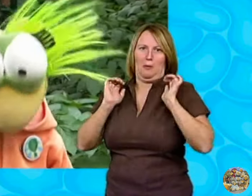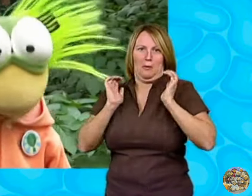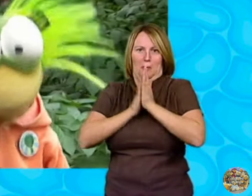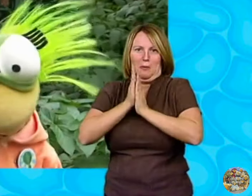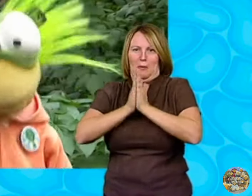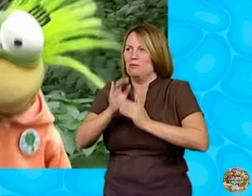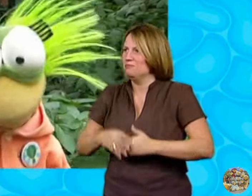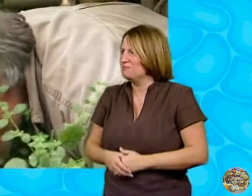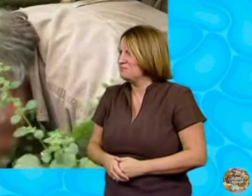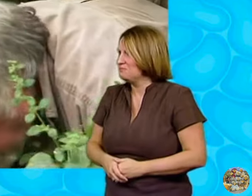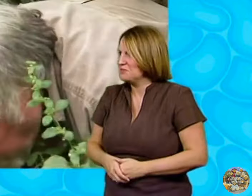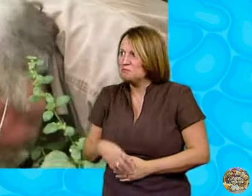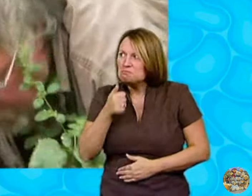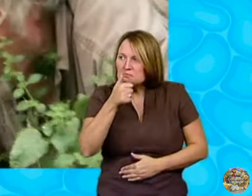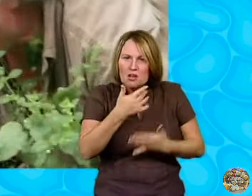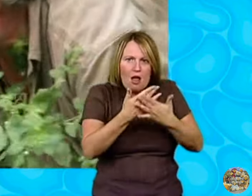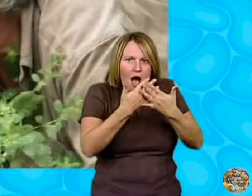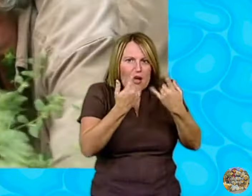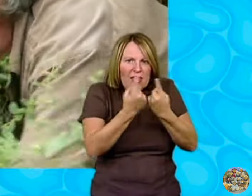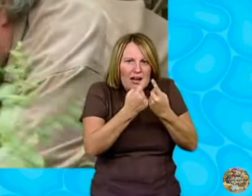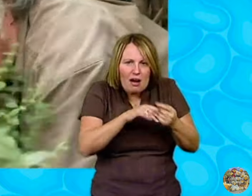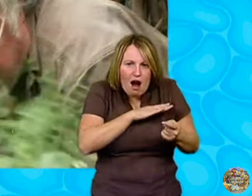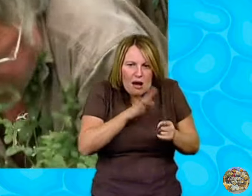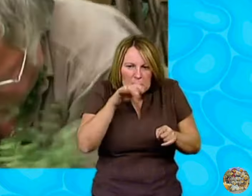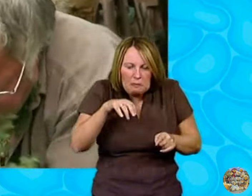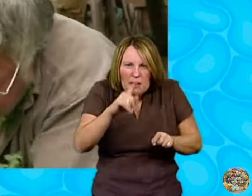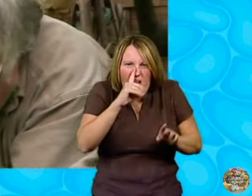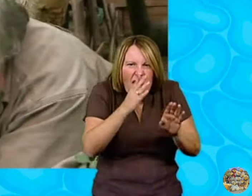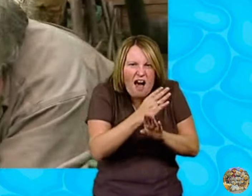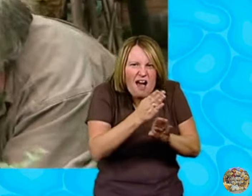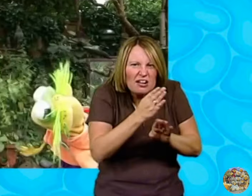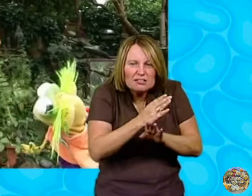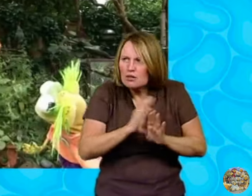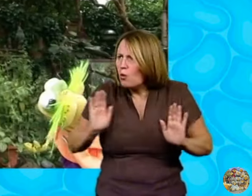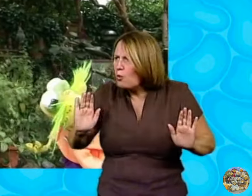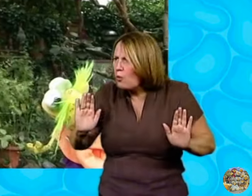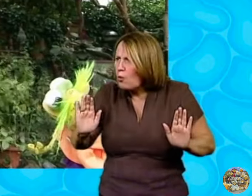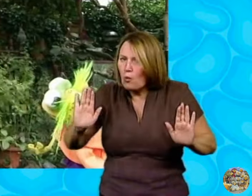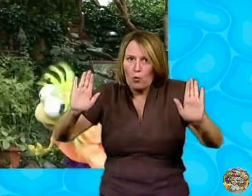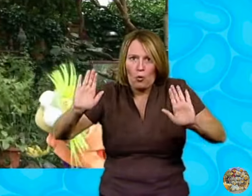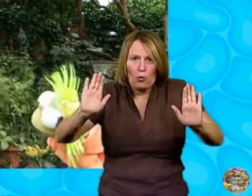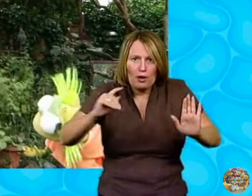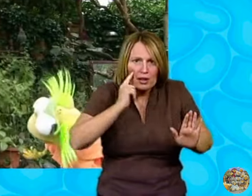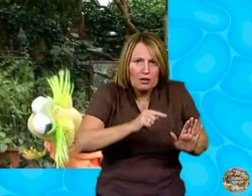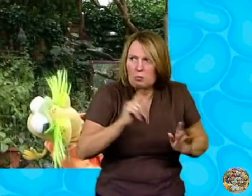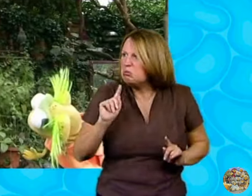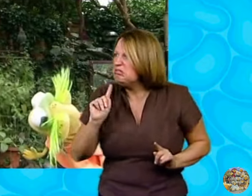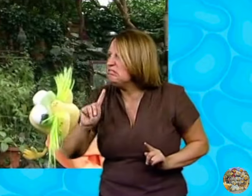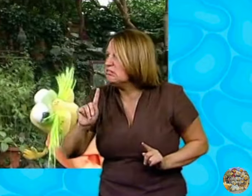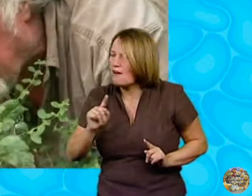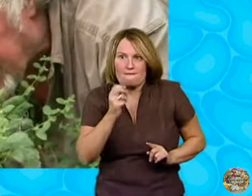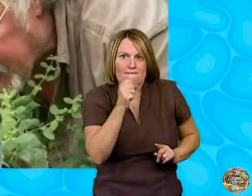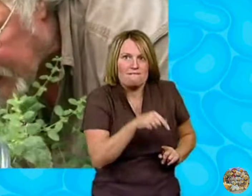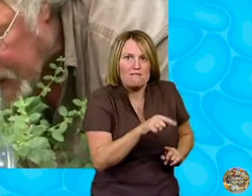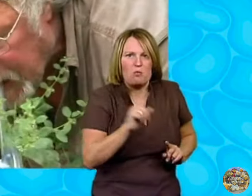I told you it might. Mm. It's good, isn't it? There's quite a few places in my garden where bugs can hide, and they do tend... Oh, hang about. Well, have you got one? Yeah, I think